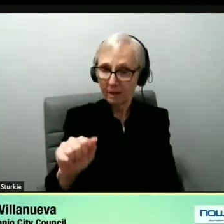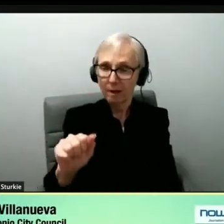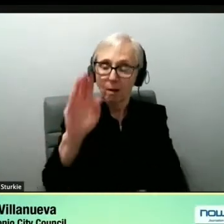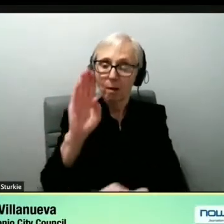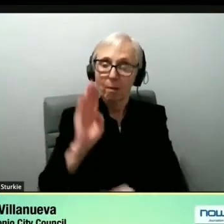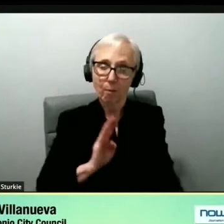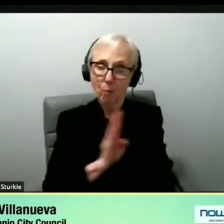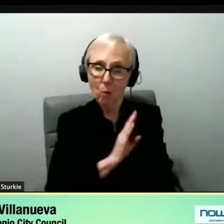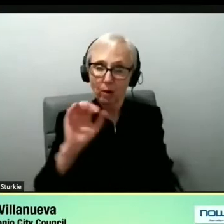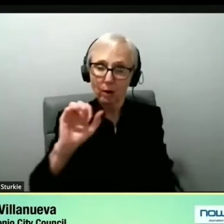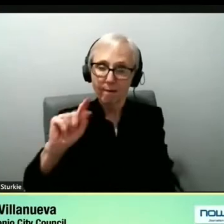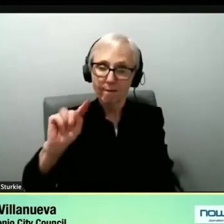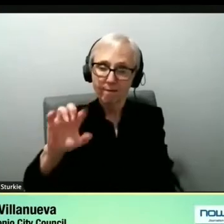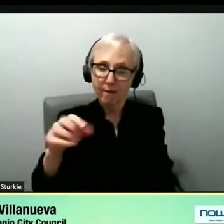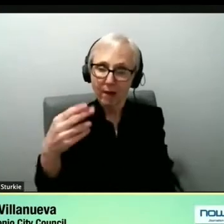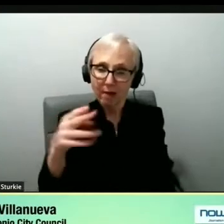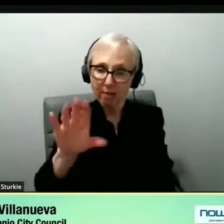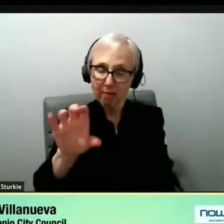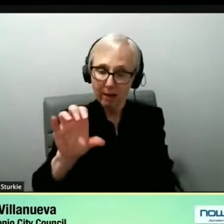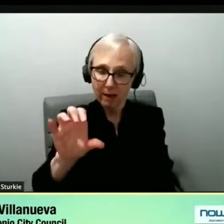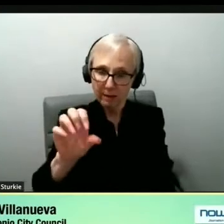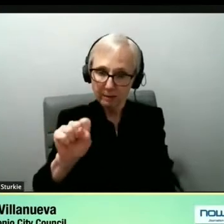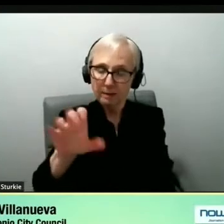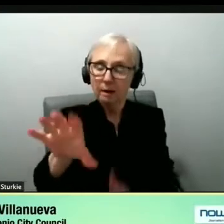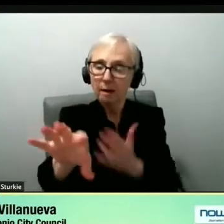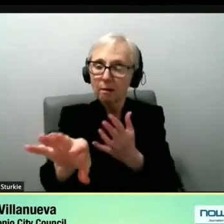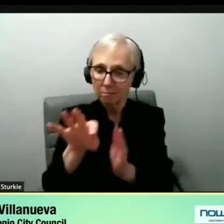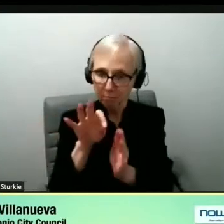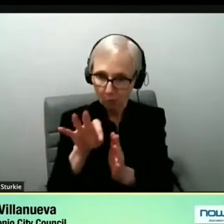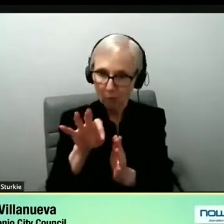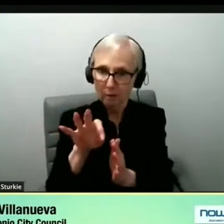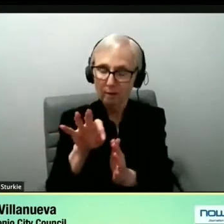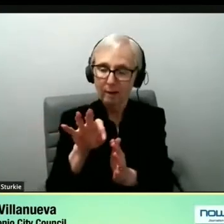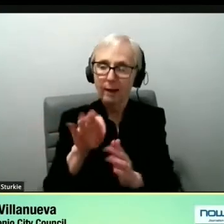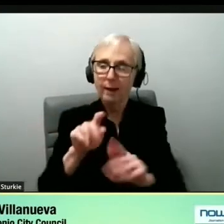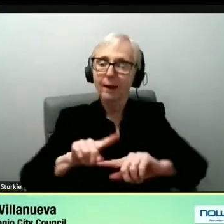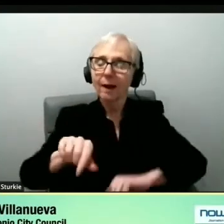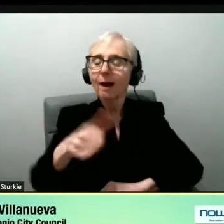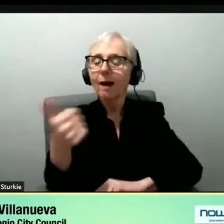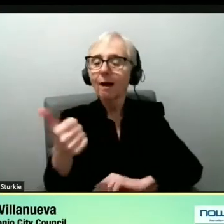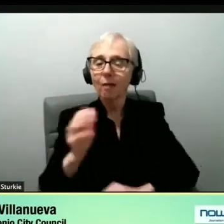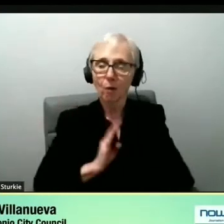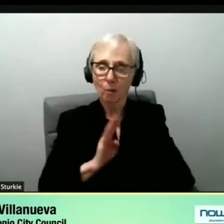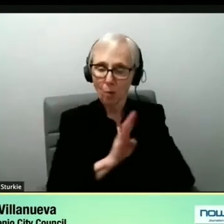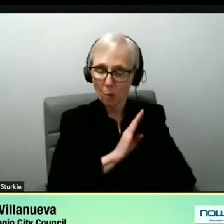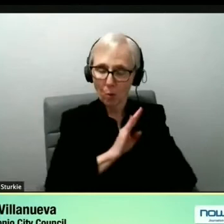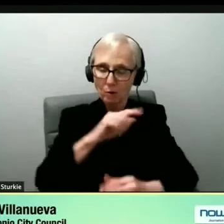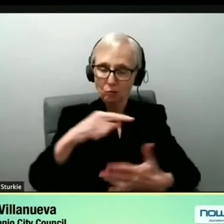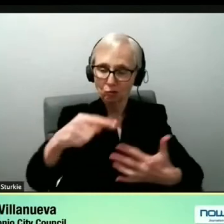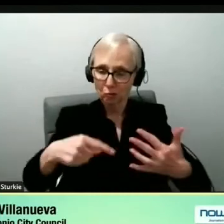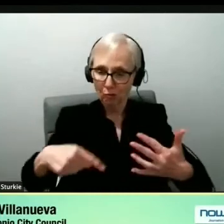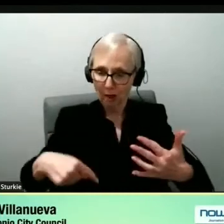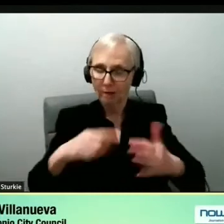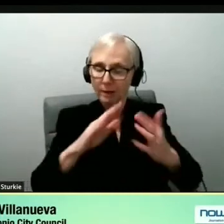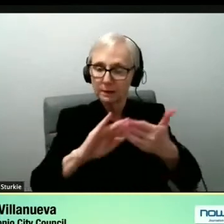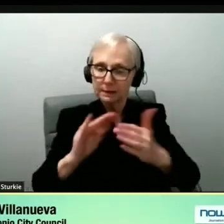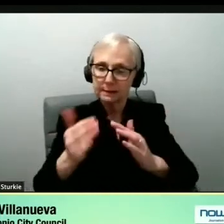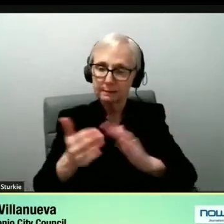also, which was an appointment. I also serve on other boards throughout the city. My passion